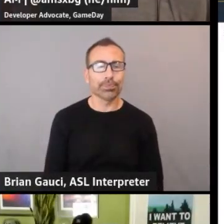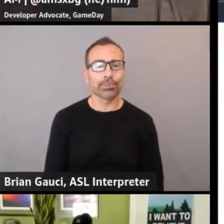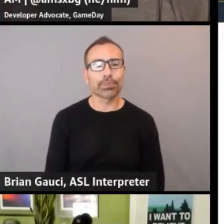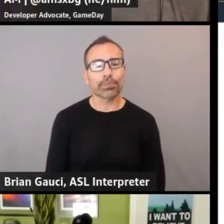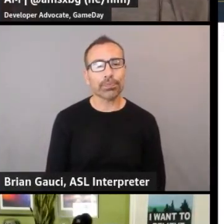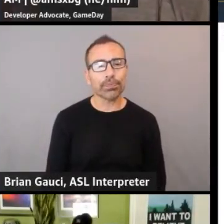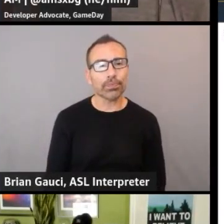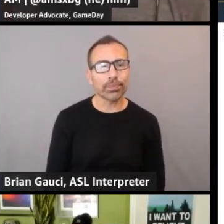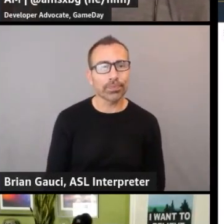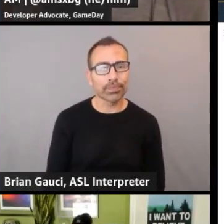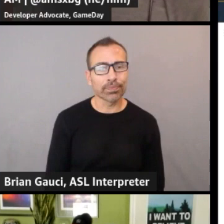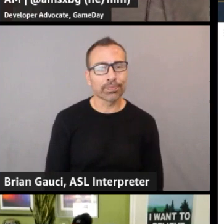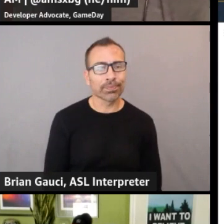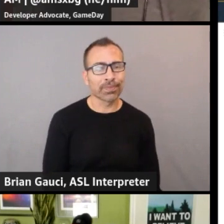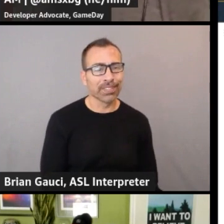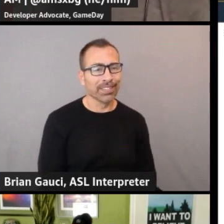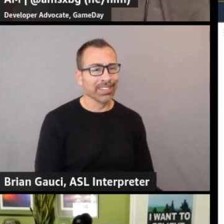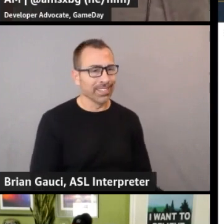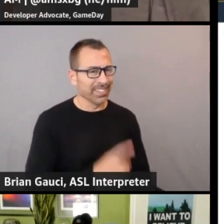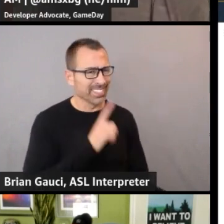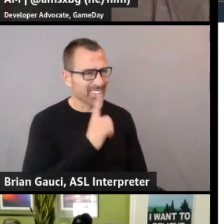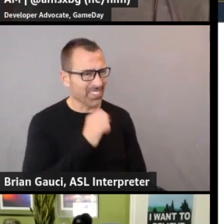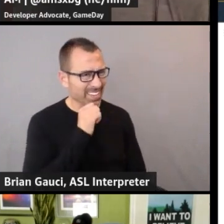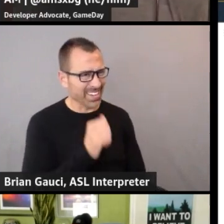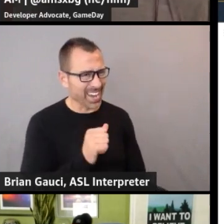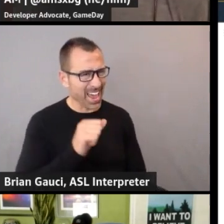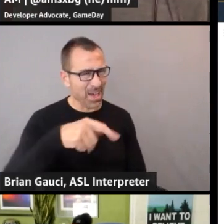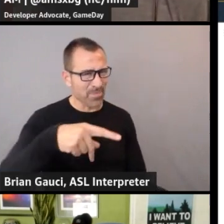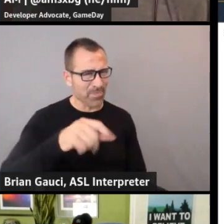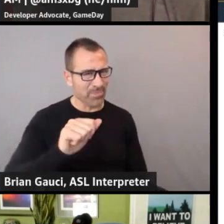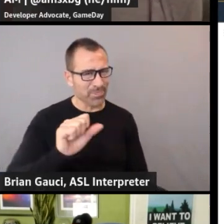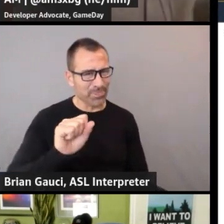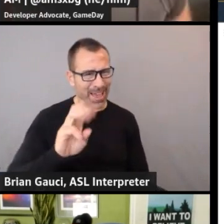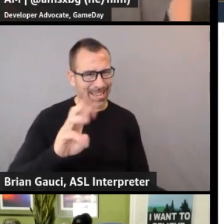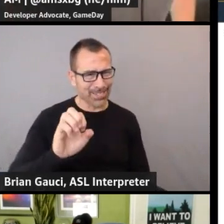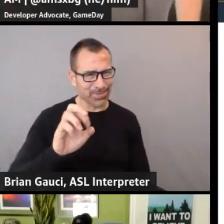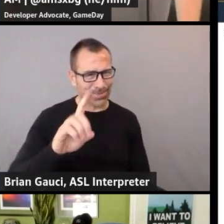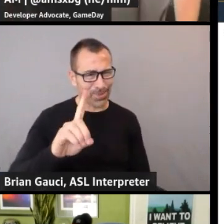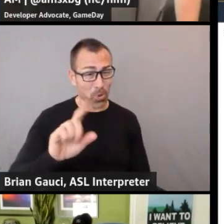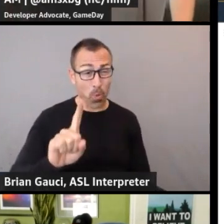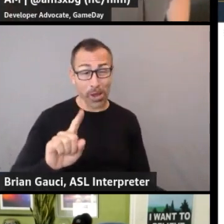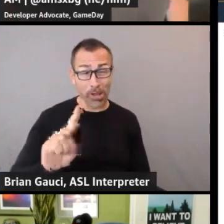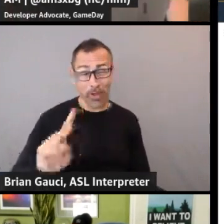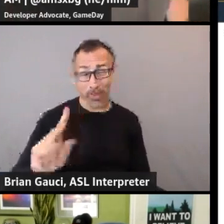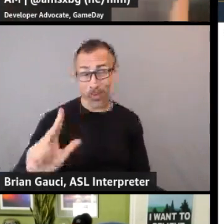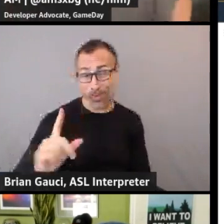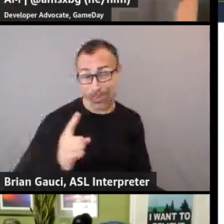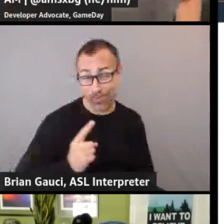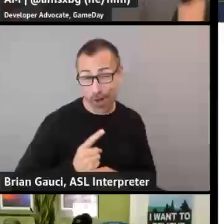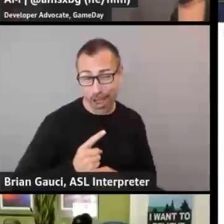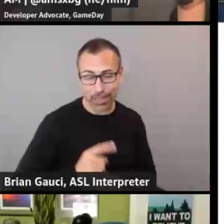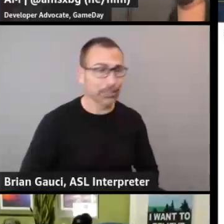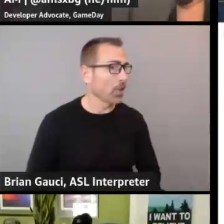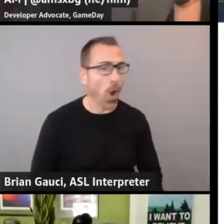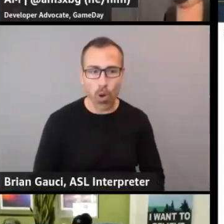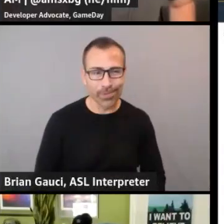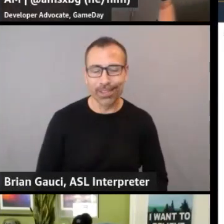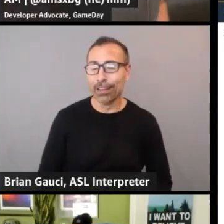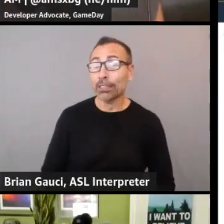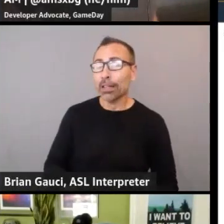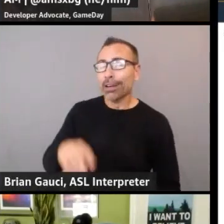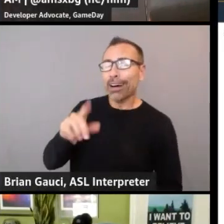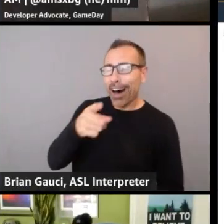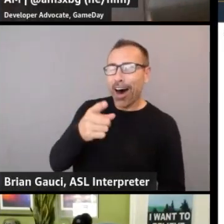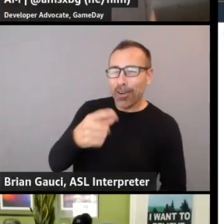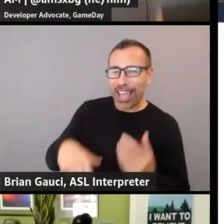It's definitely not password 123, right? That you just put in there? No, it's not password 123. 1, 2, 3, 4. Oh, you